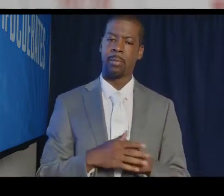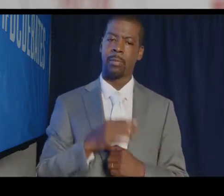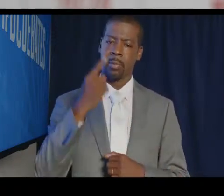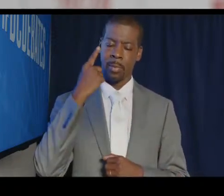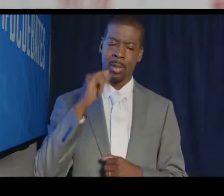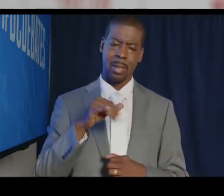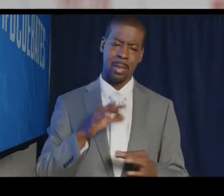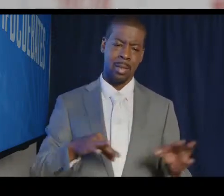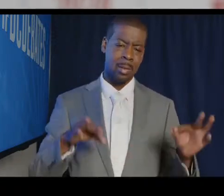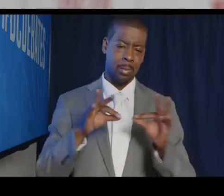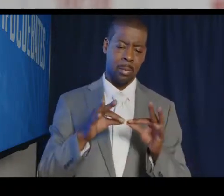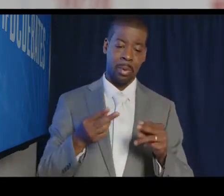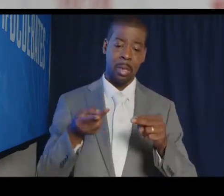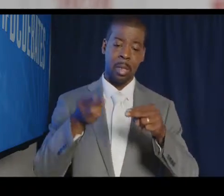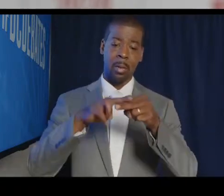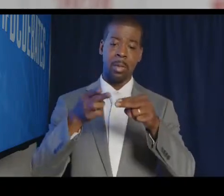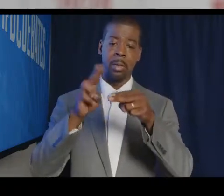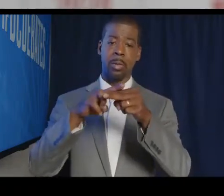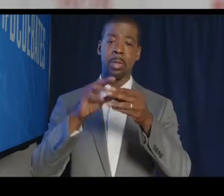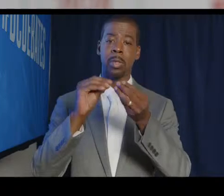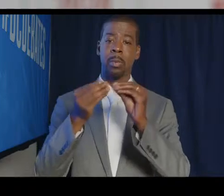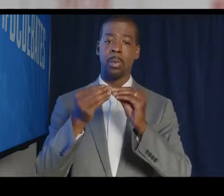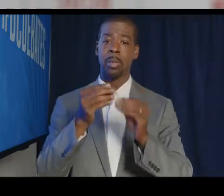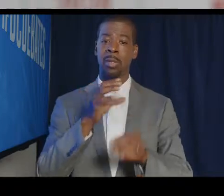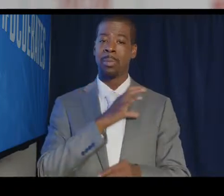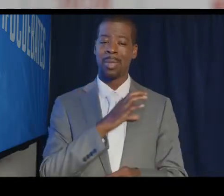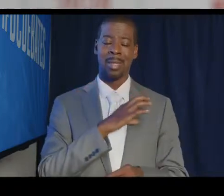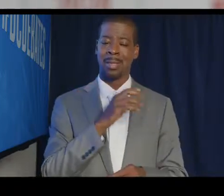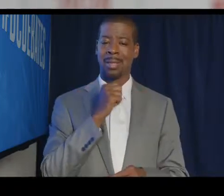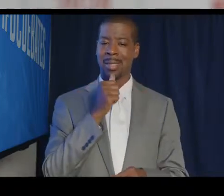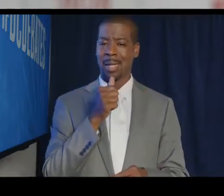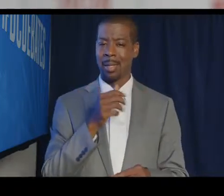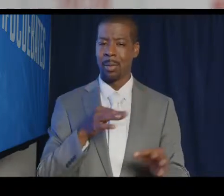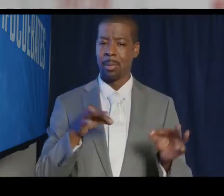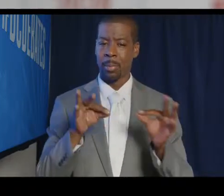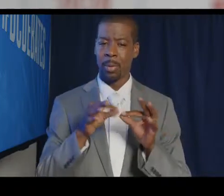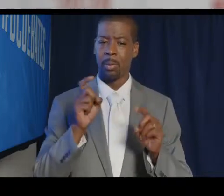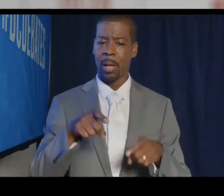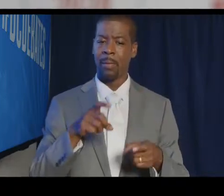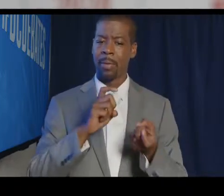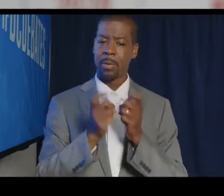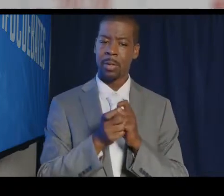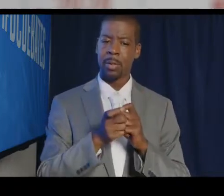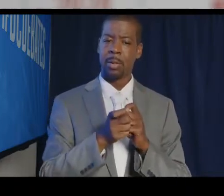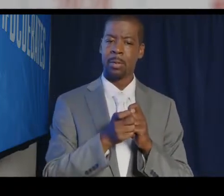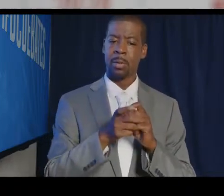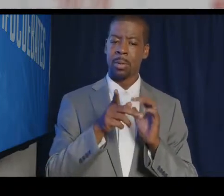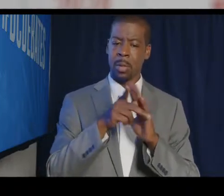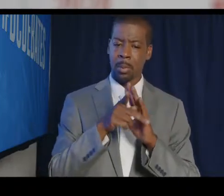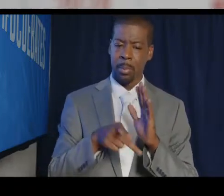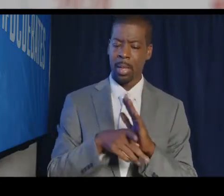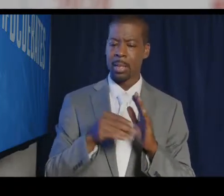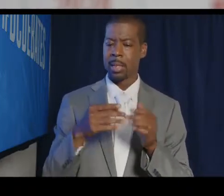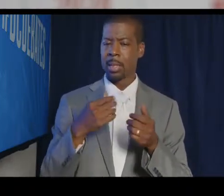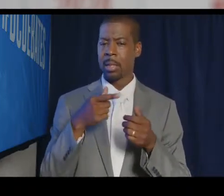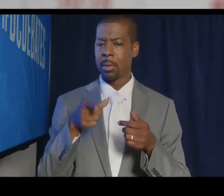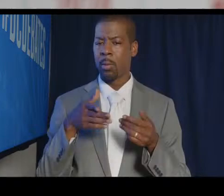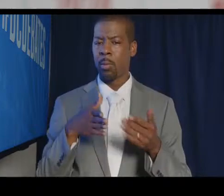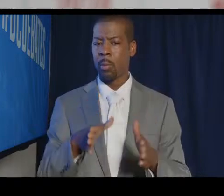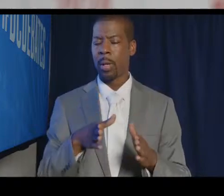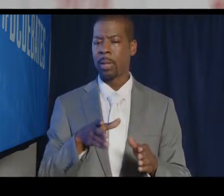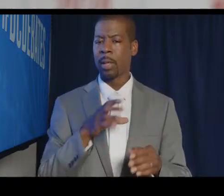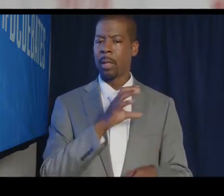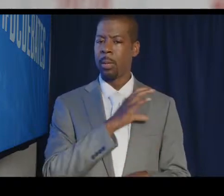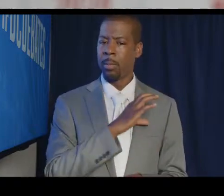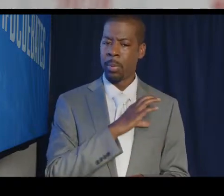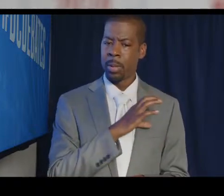we can increase the numbers, but increasing the numbers and not changing how we do it isn't going to make it better. We can reduce the numbers and still not changing the way we do it isn't going to